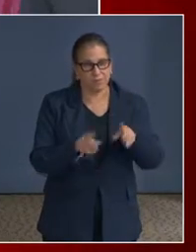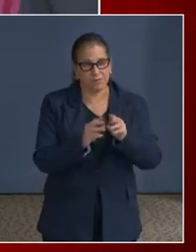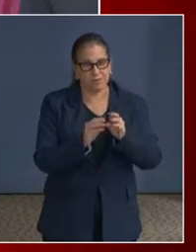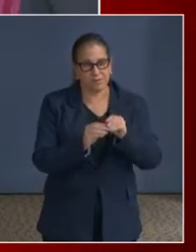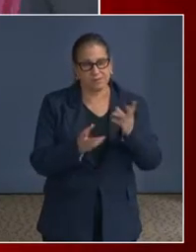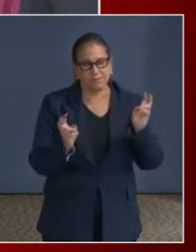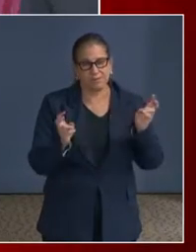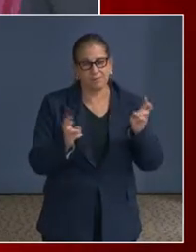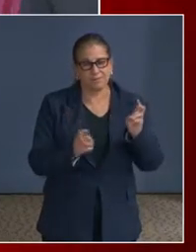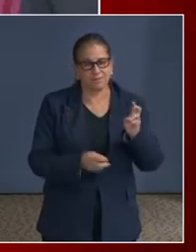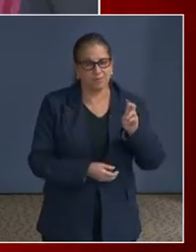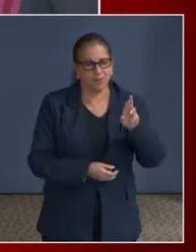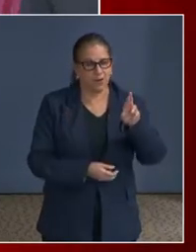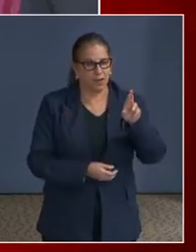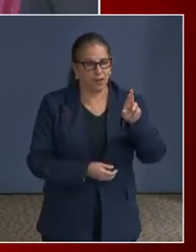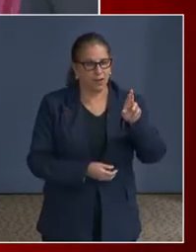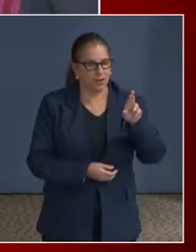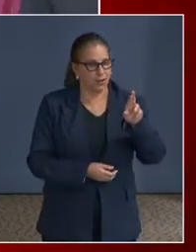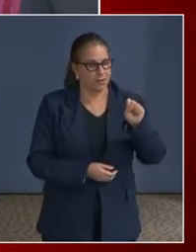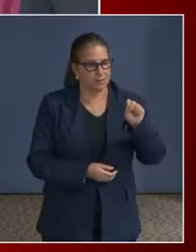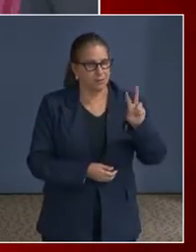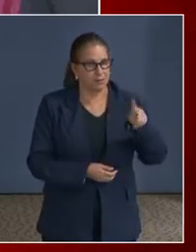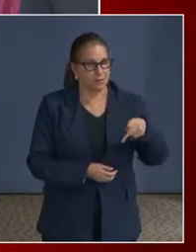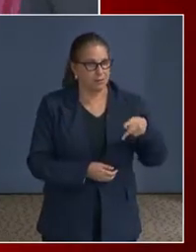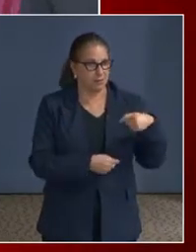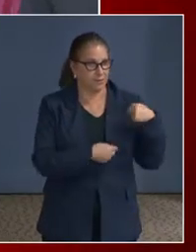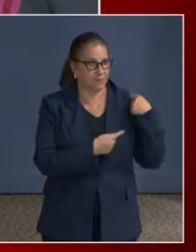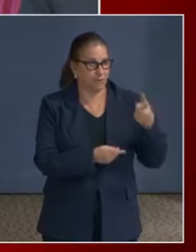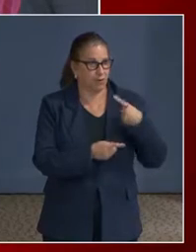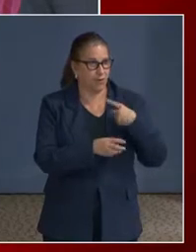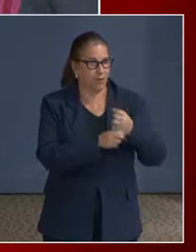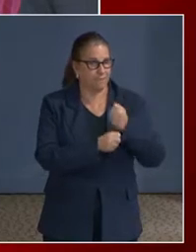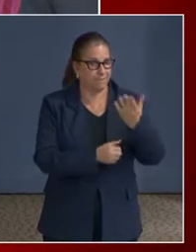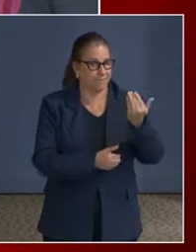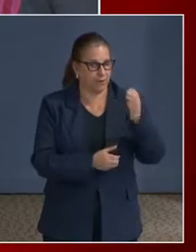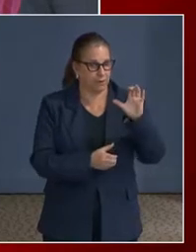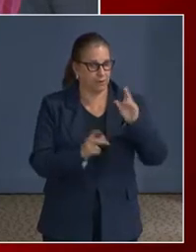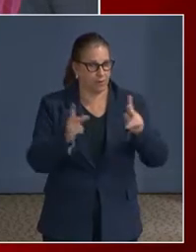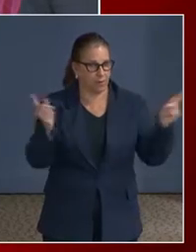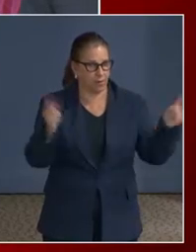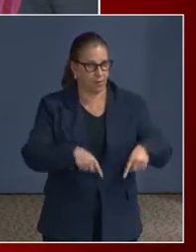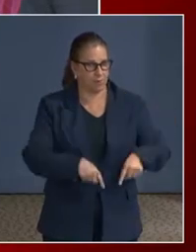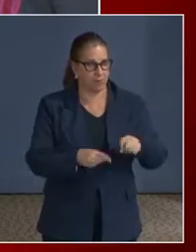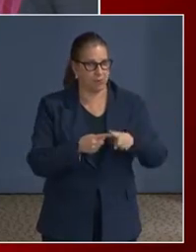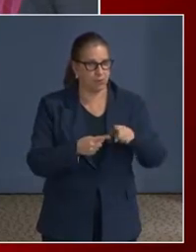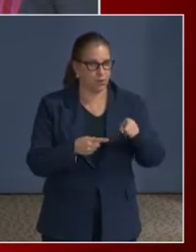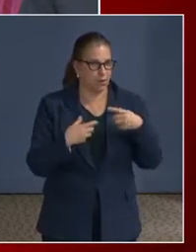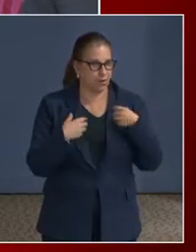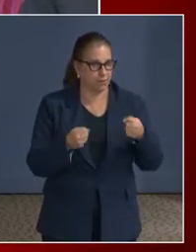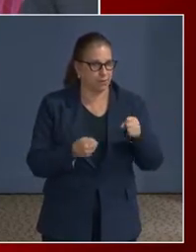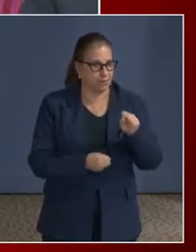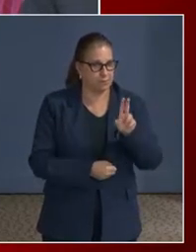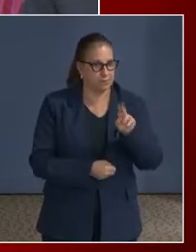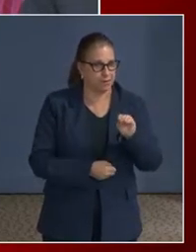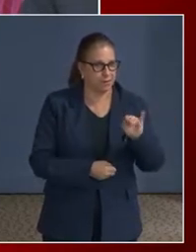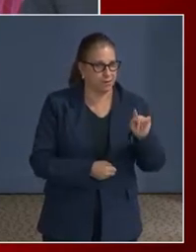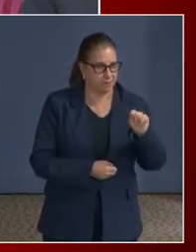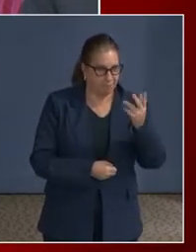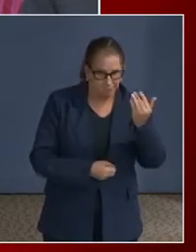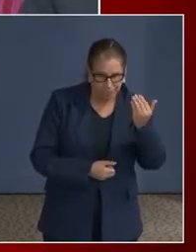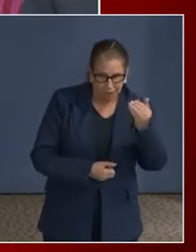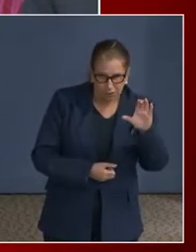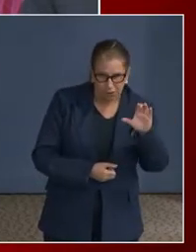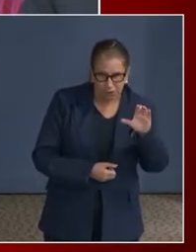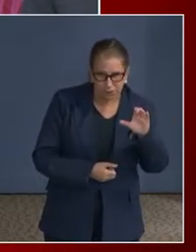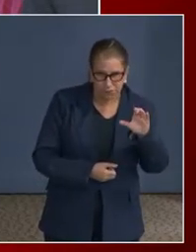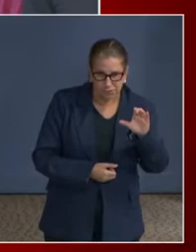1,500 folks appear. Last year, we also had a significant amount of streaming views, which let us know that 3,500 streaming views last year, which let